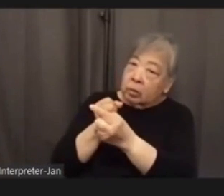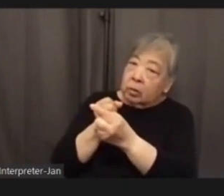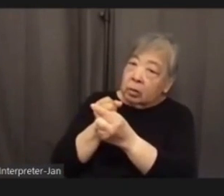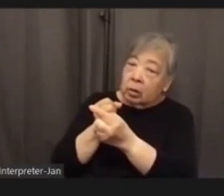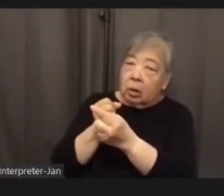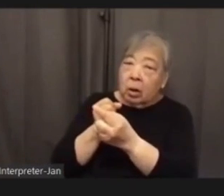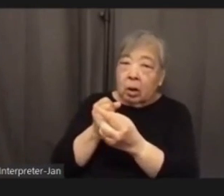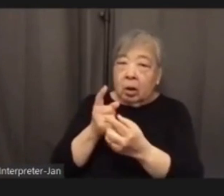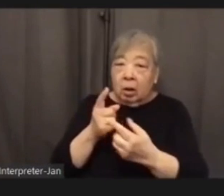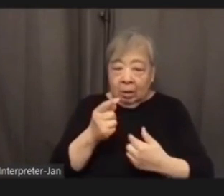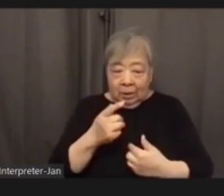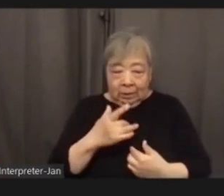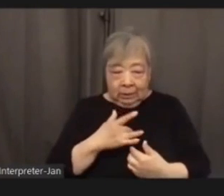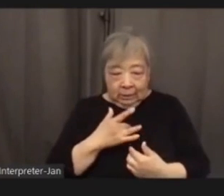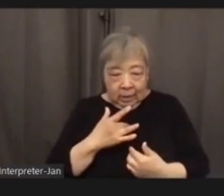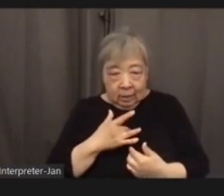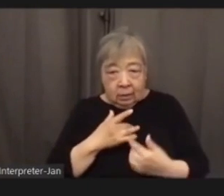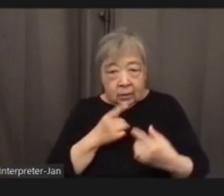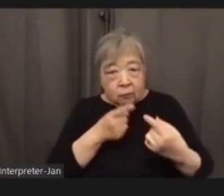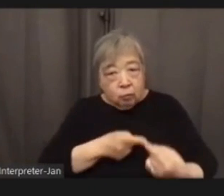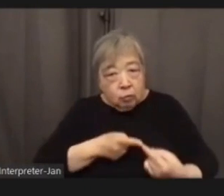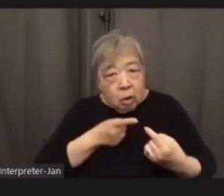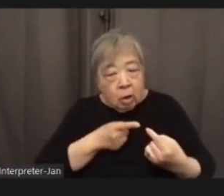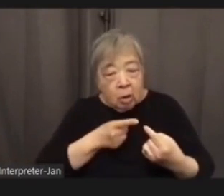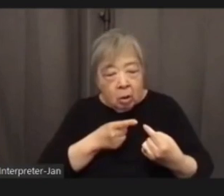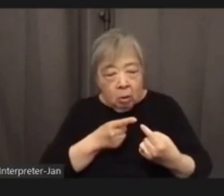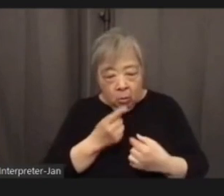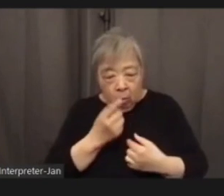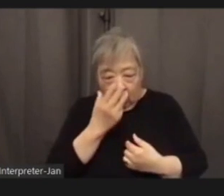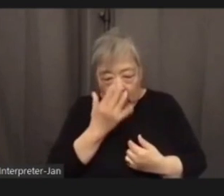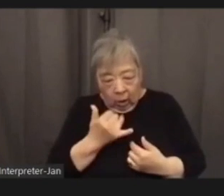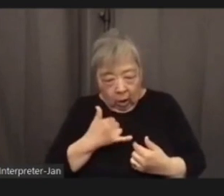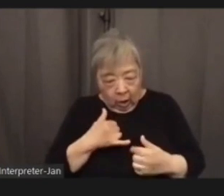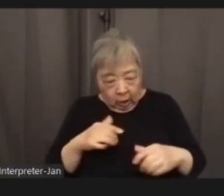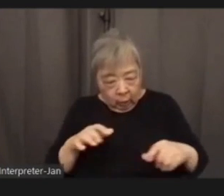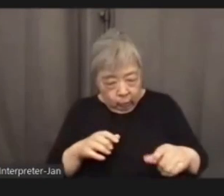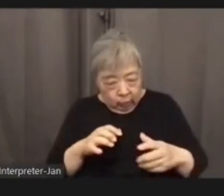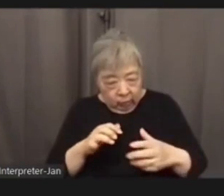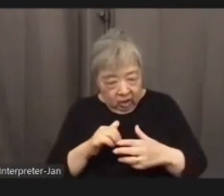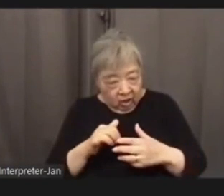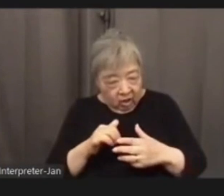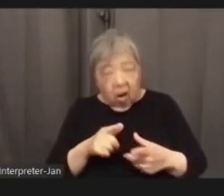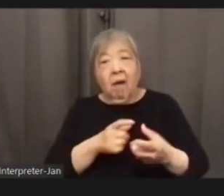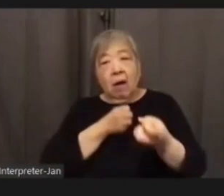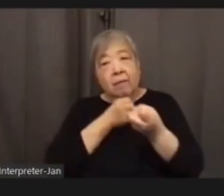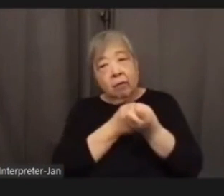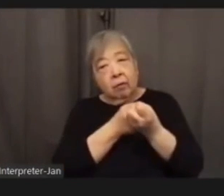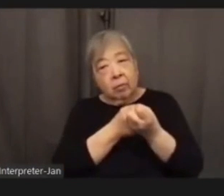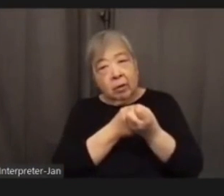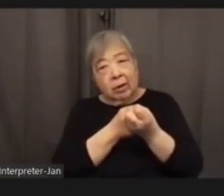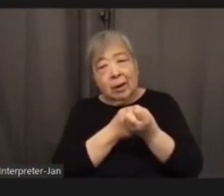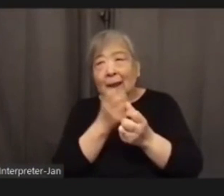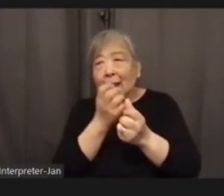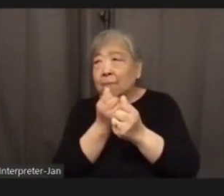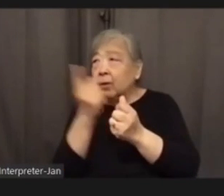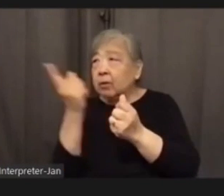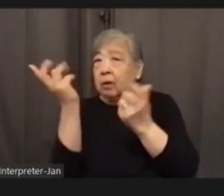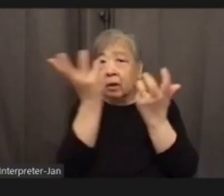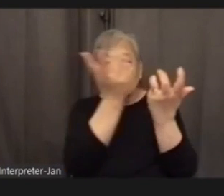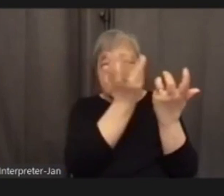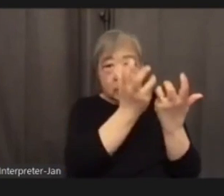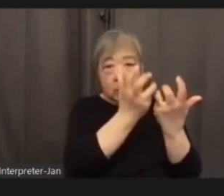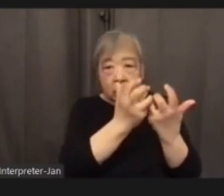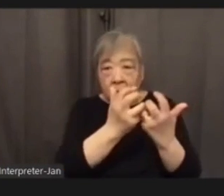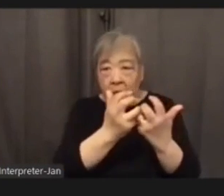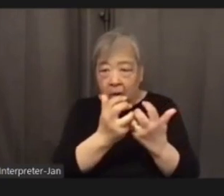your sense of struggle and the reason why you do it is affirmed, and all these things come together in one moment